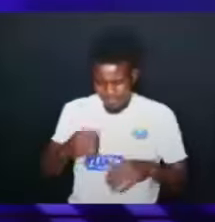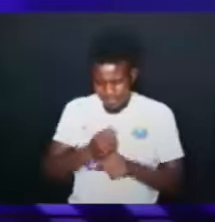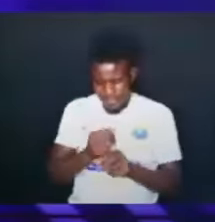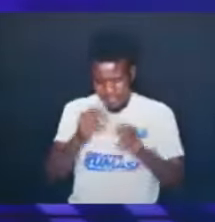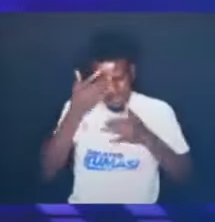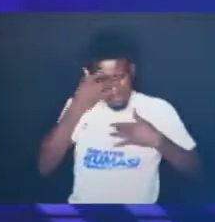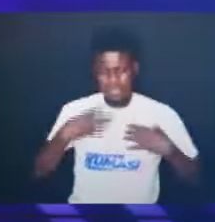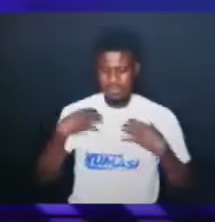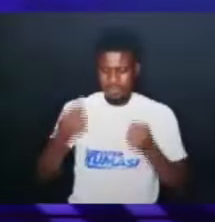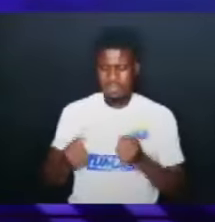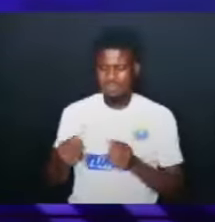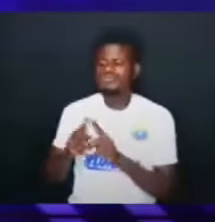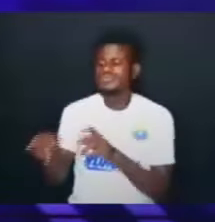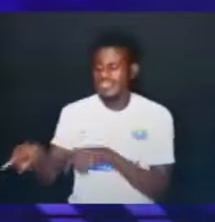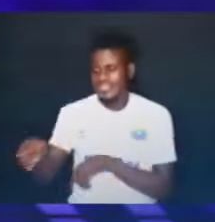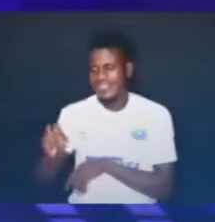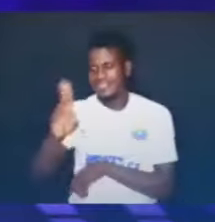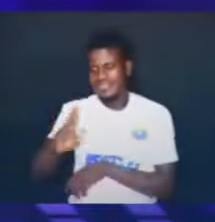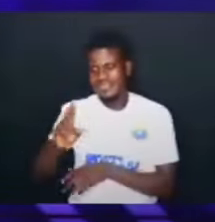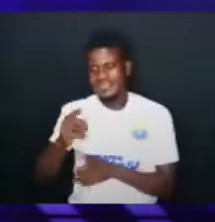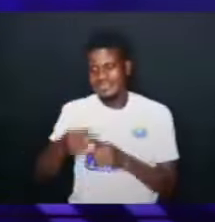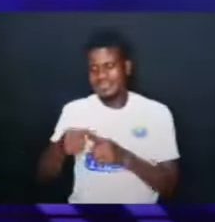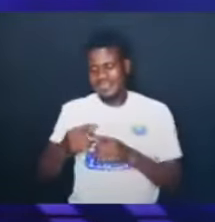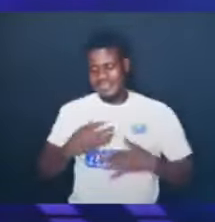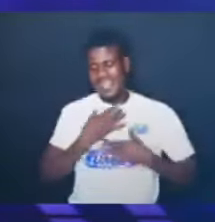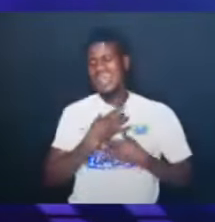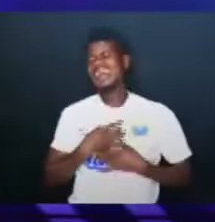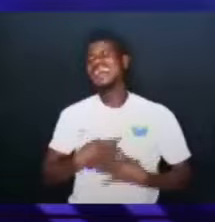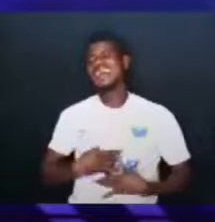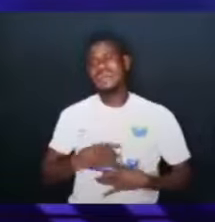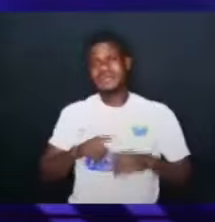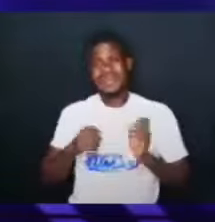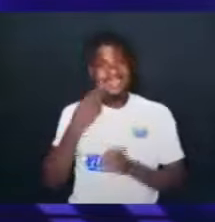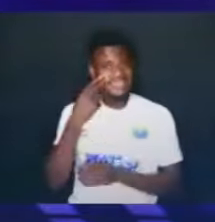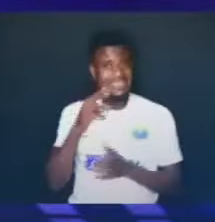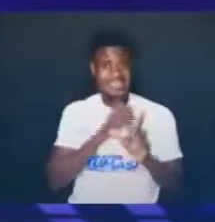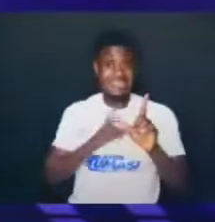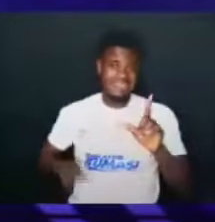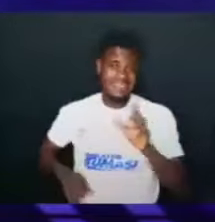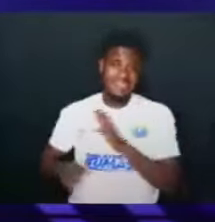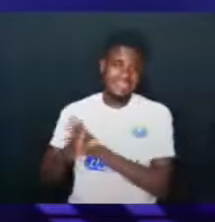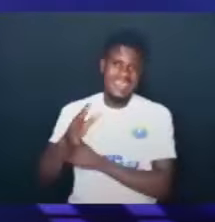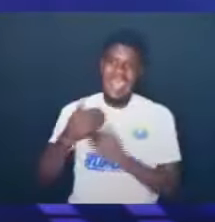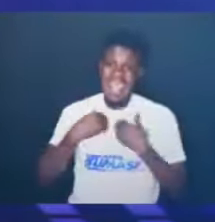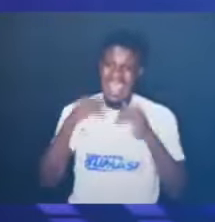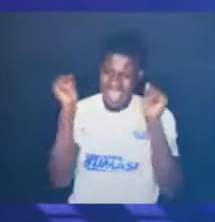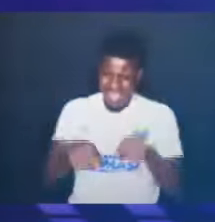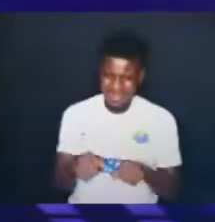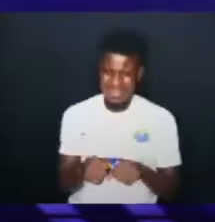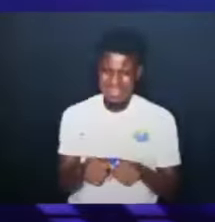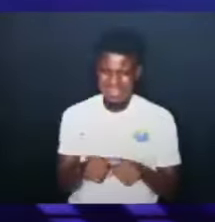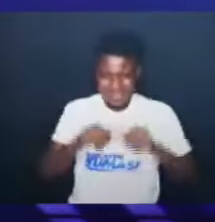says, I wish. But you see, the Lord our God, he has the ability to bless. So let